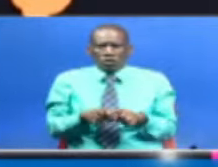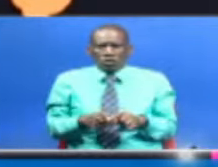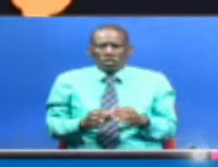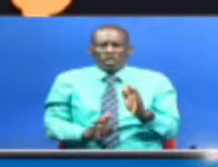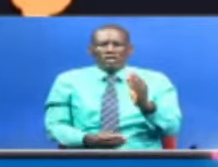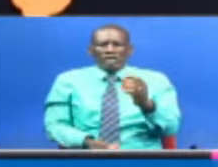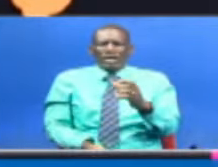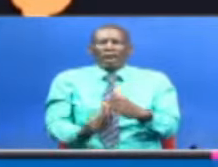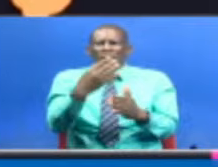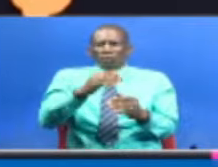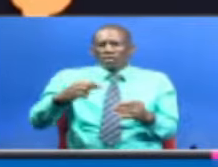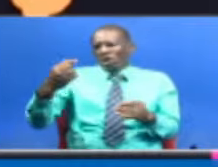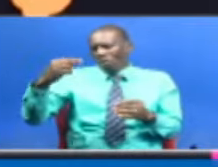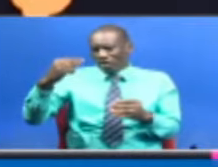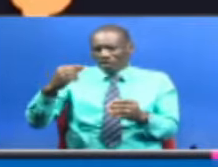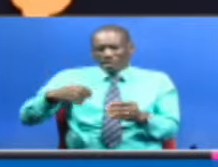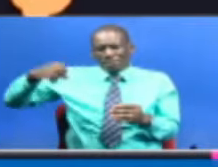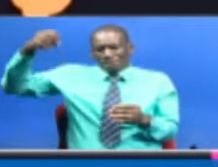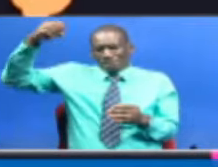our green growth in energy?